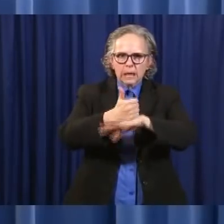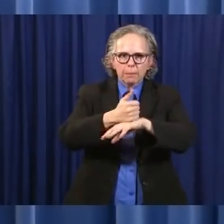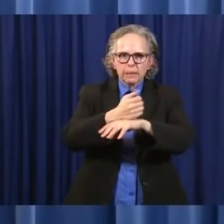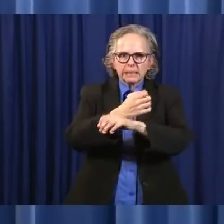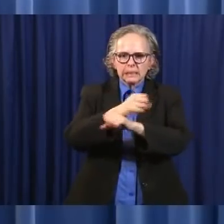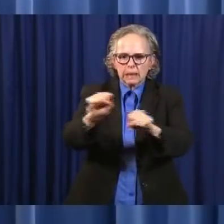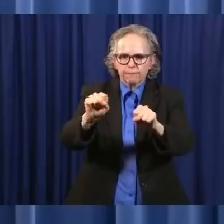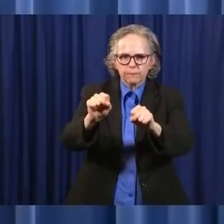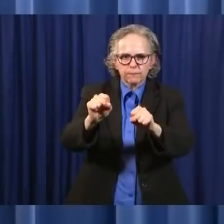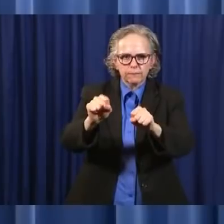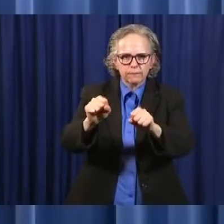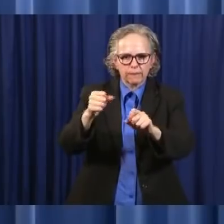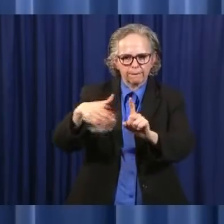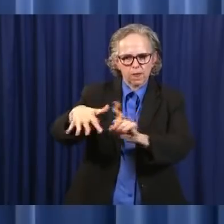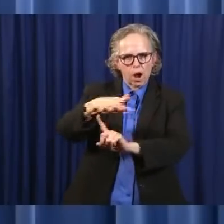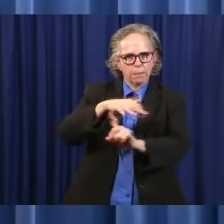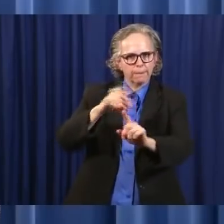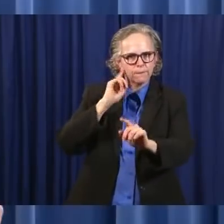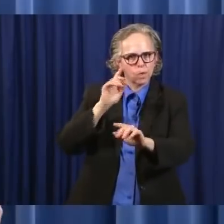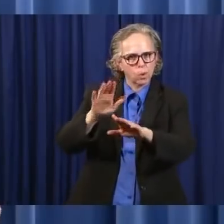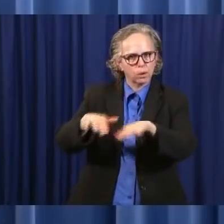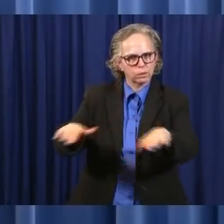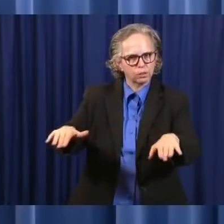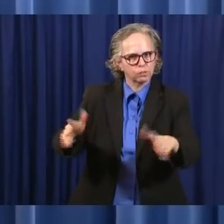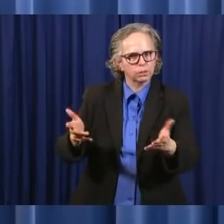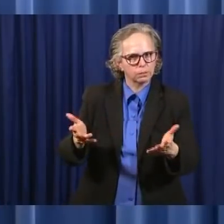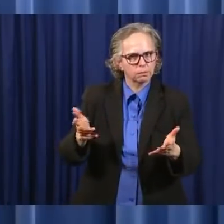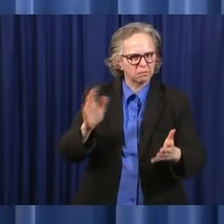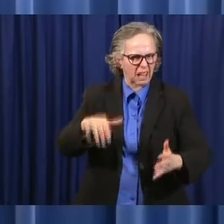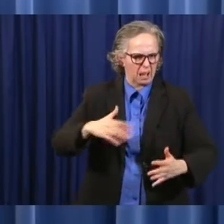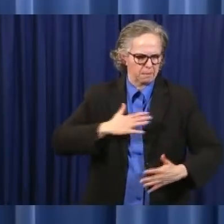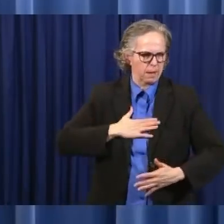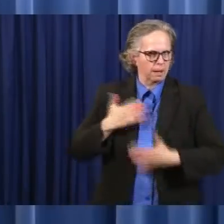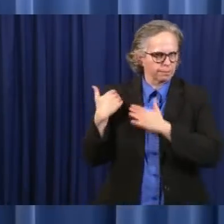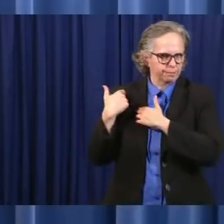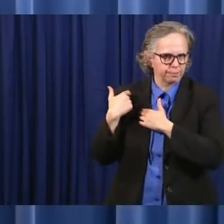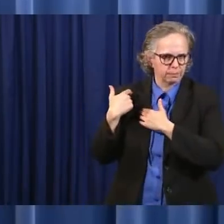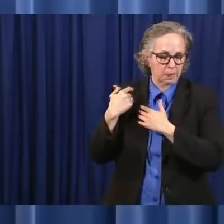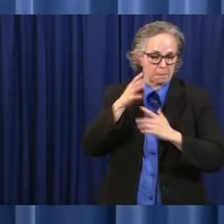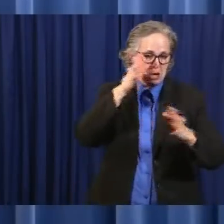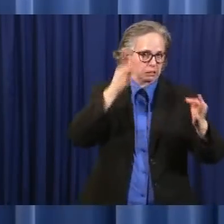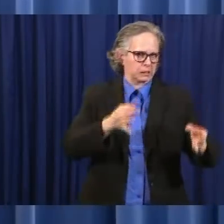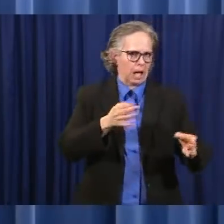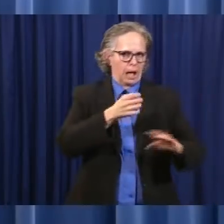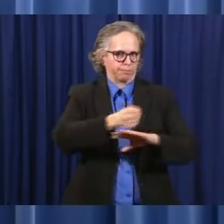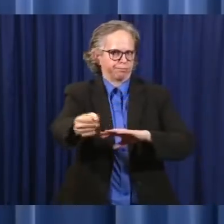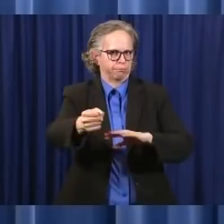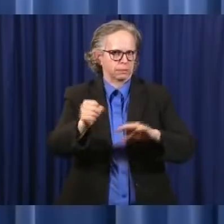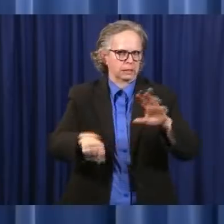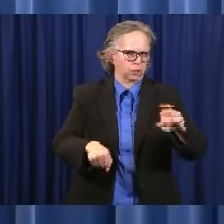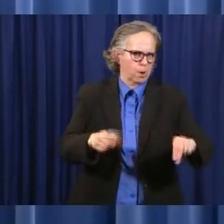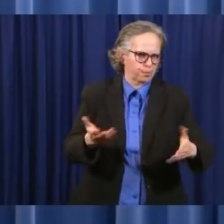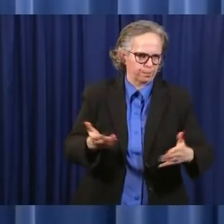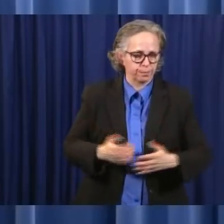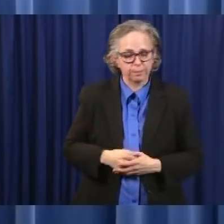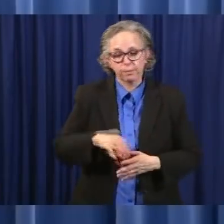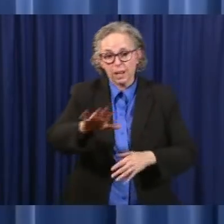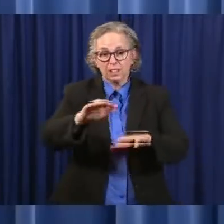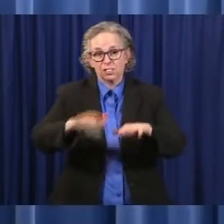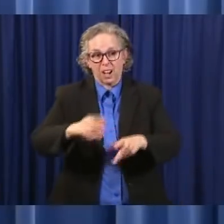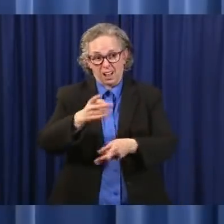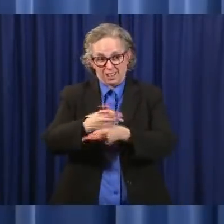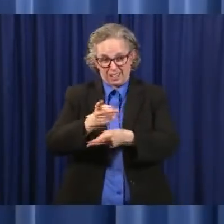care that has been existing, that we provided during the last several